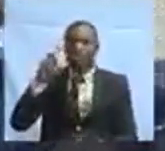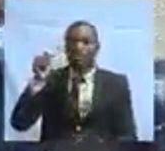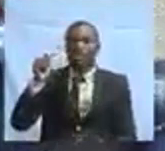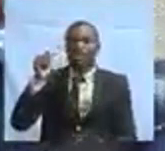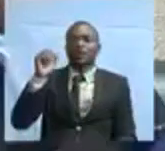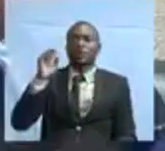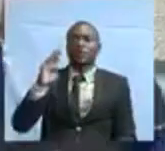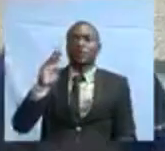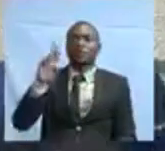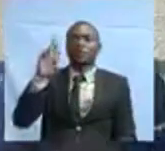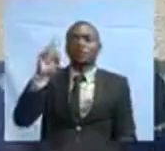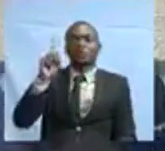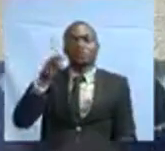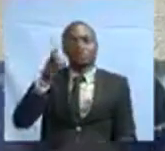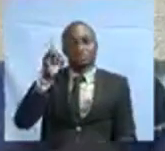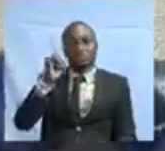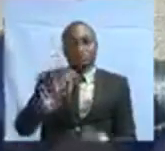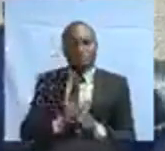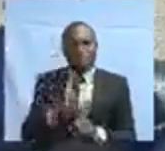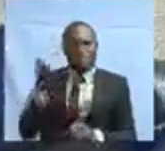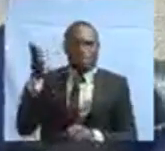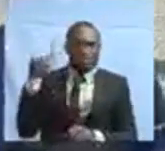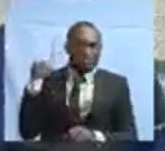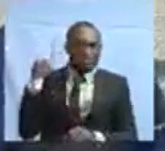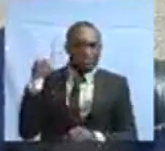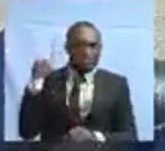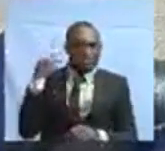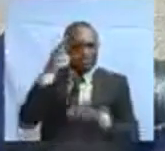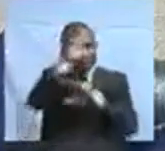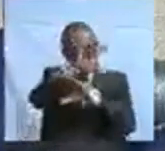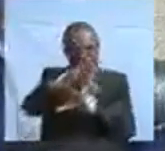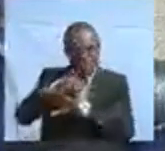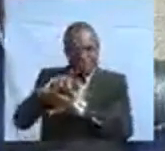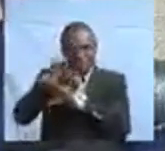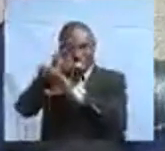Kabushi, the former bulldozer